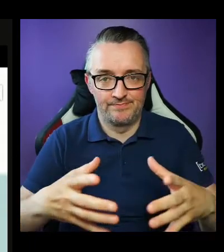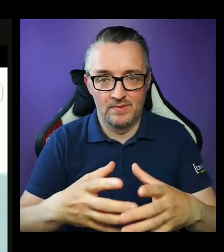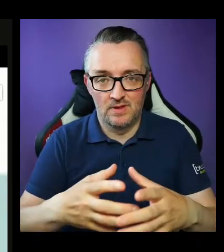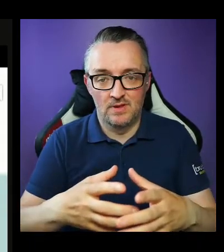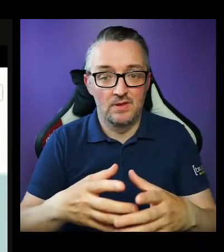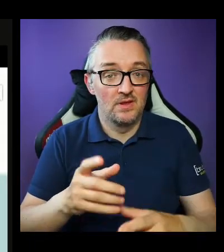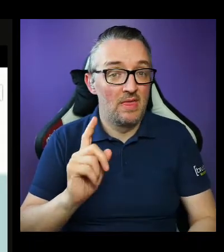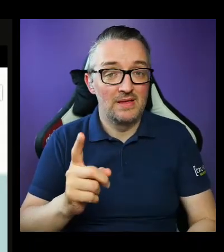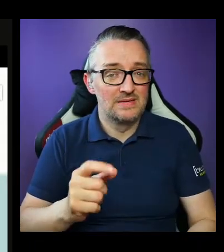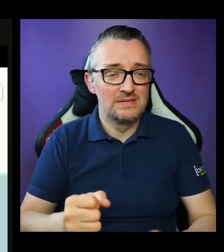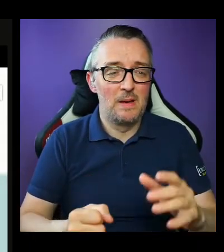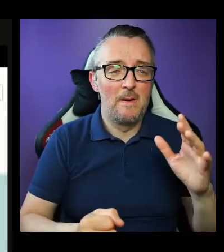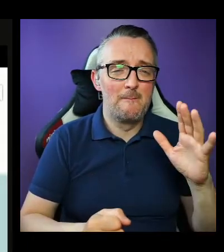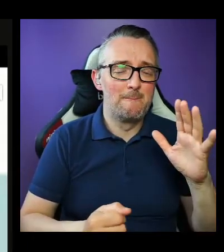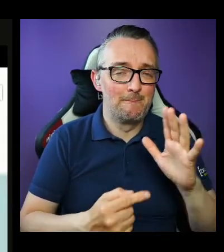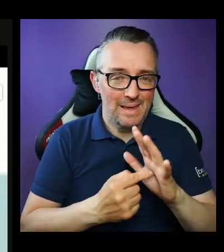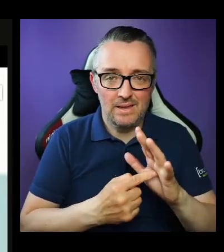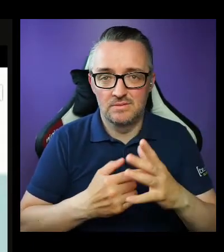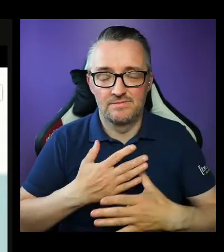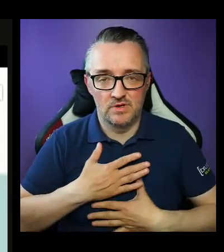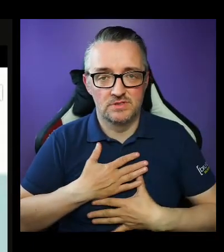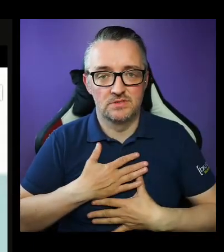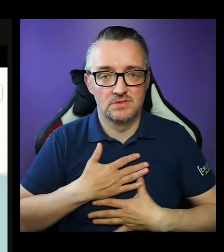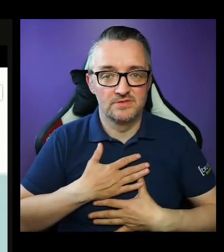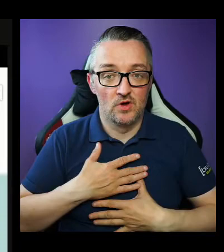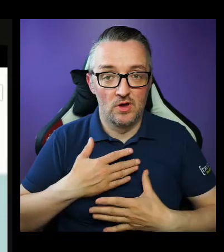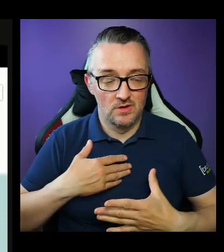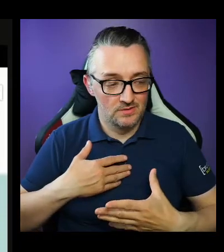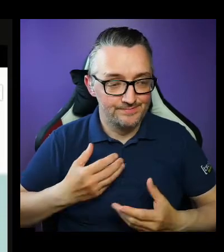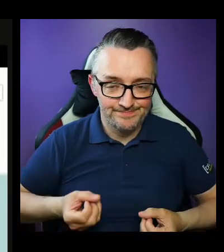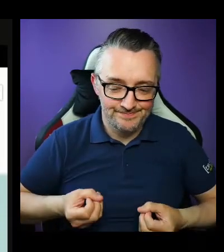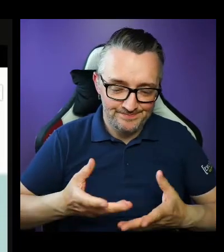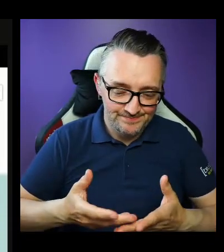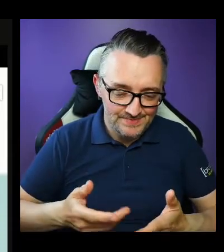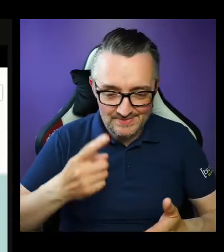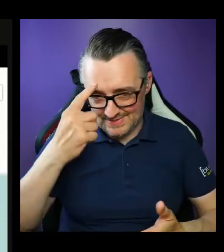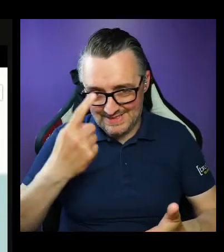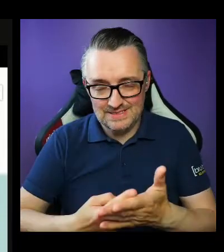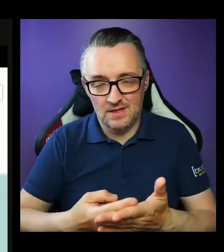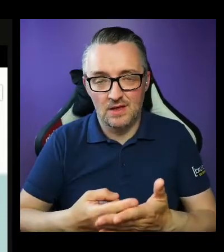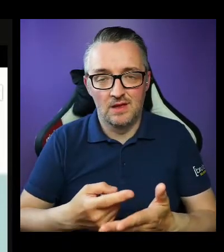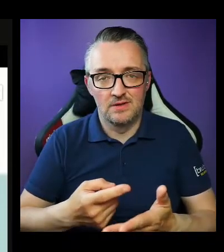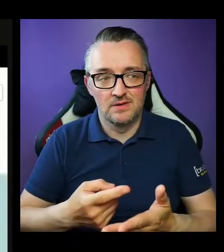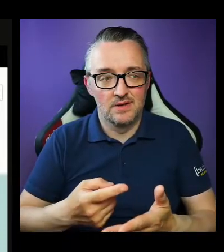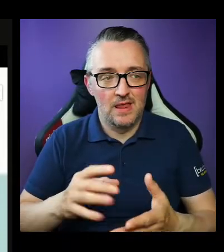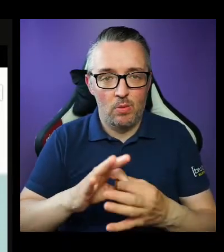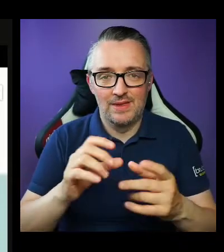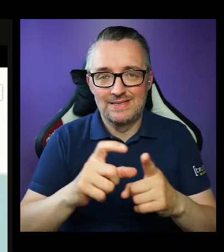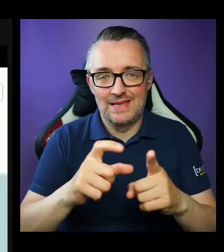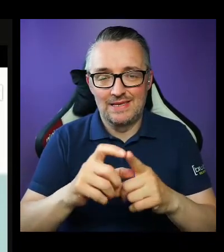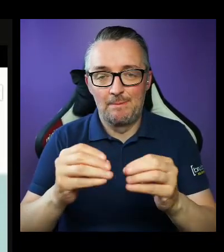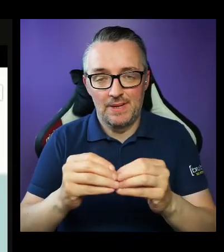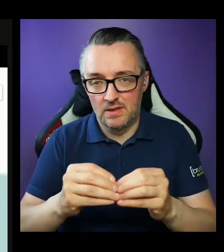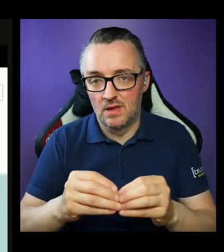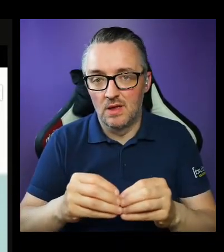that was the main driver for us investing and learning how to work with DynamoDB and sticking with